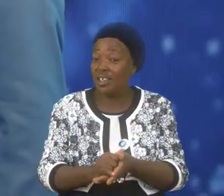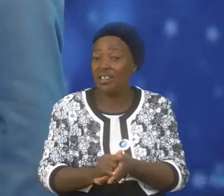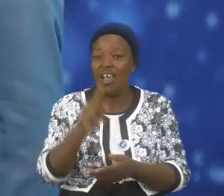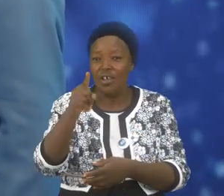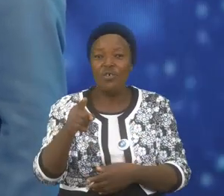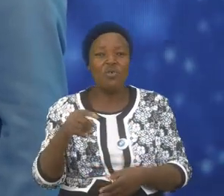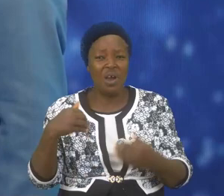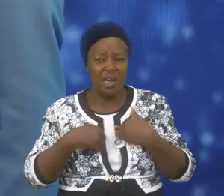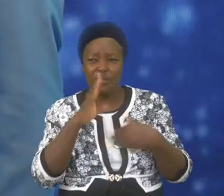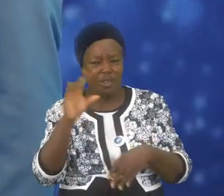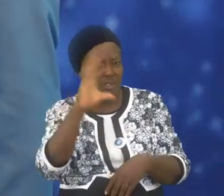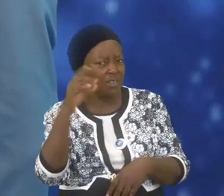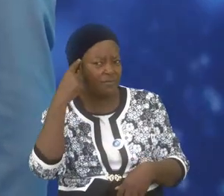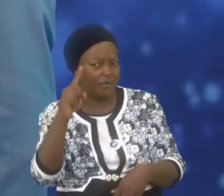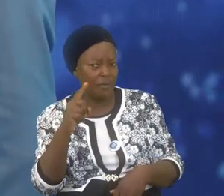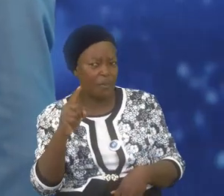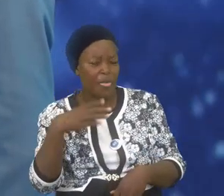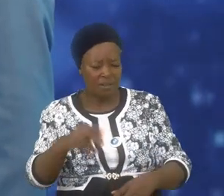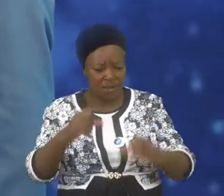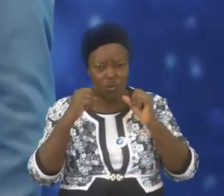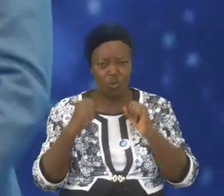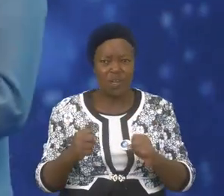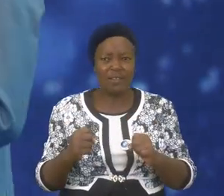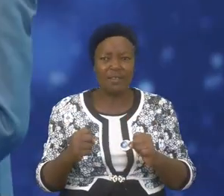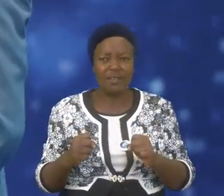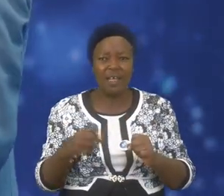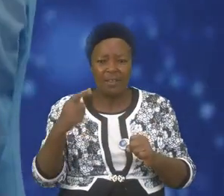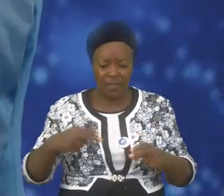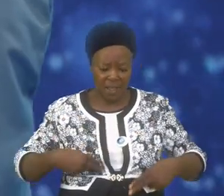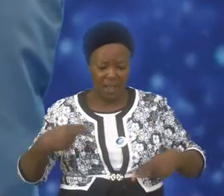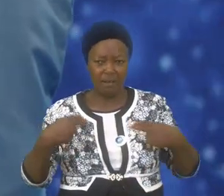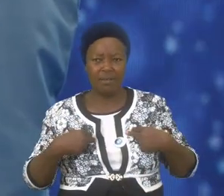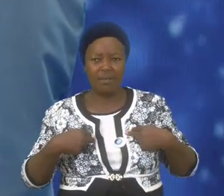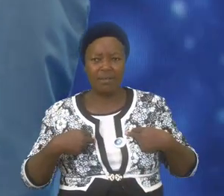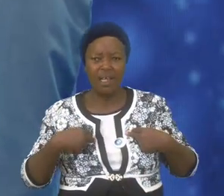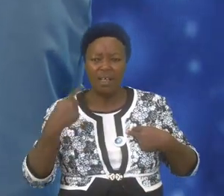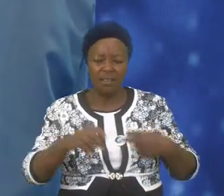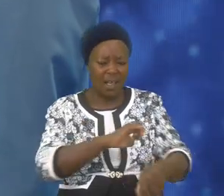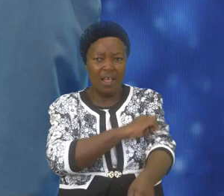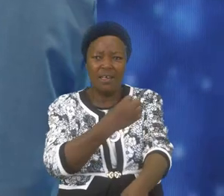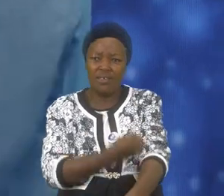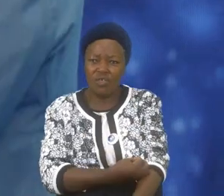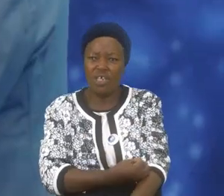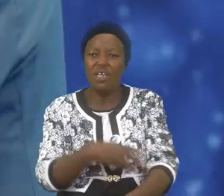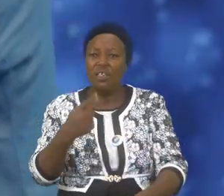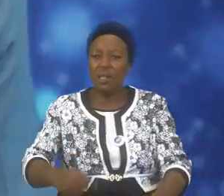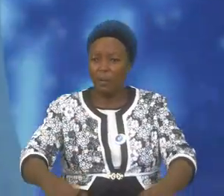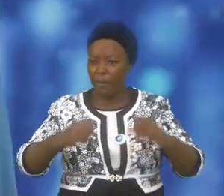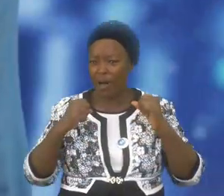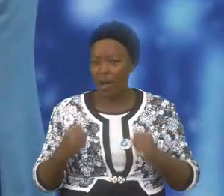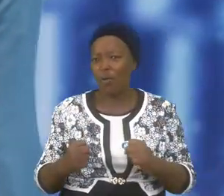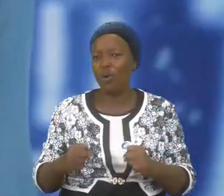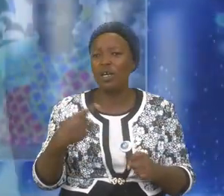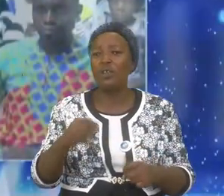the health, the energy, the ability, the good old days, what you had in the good old